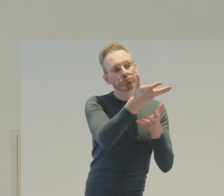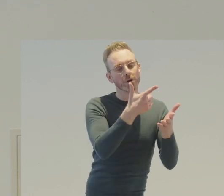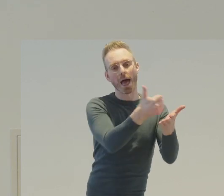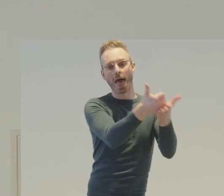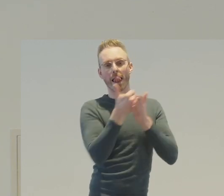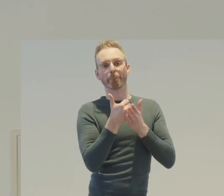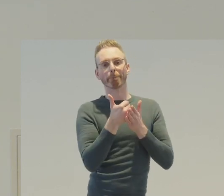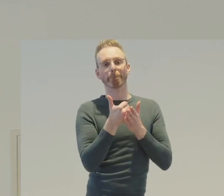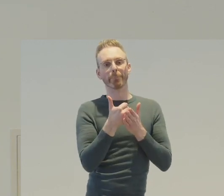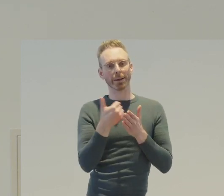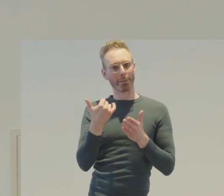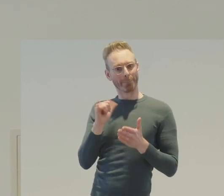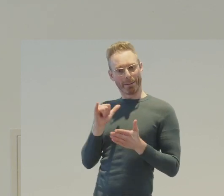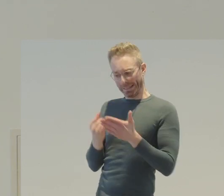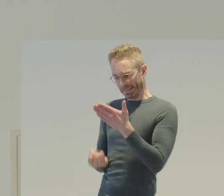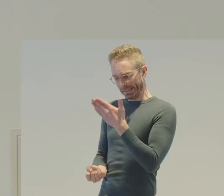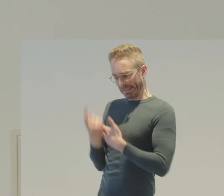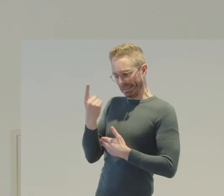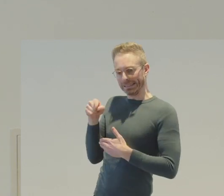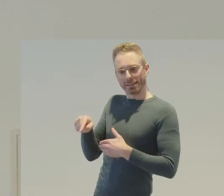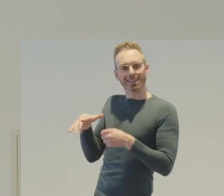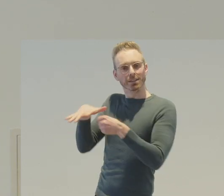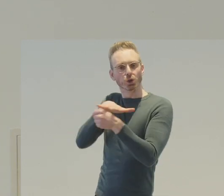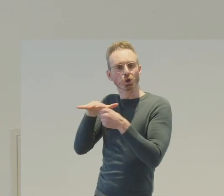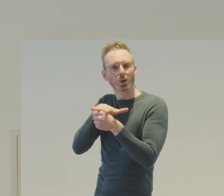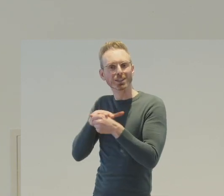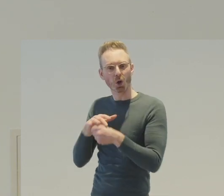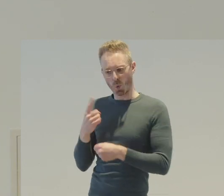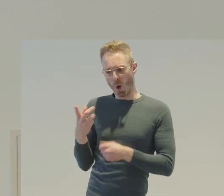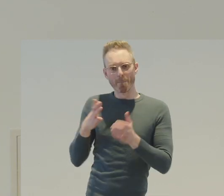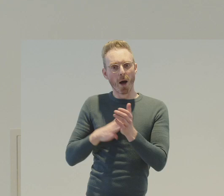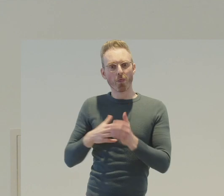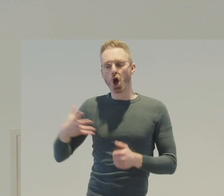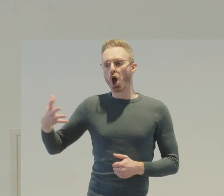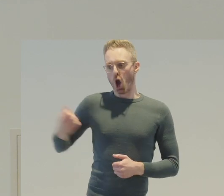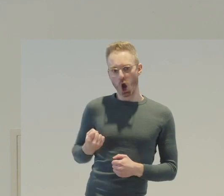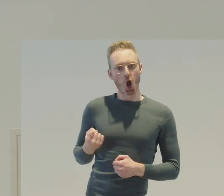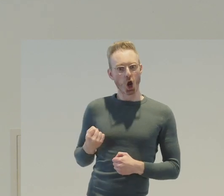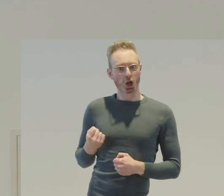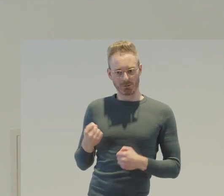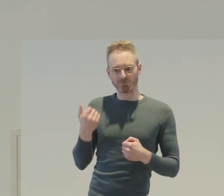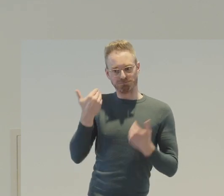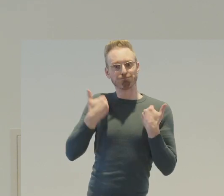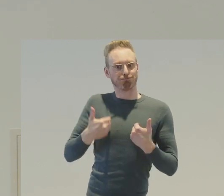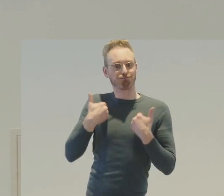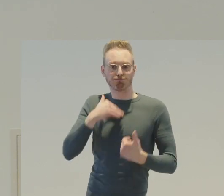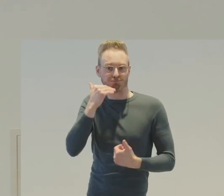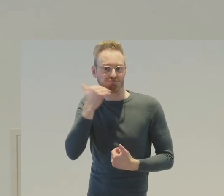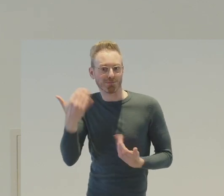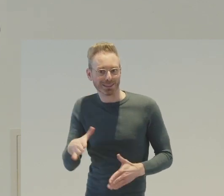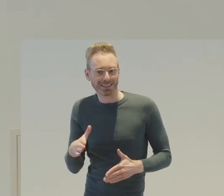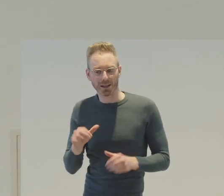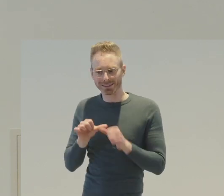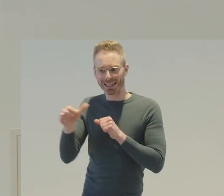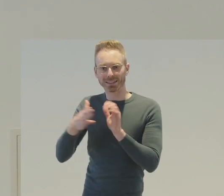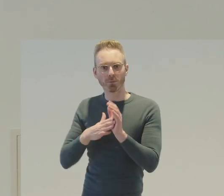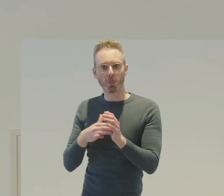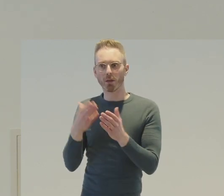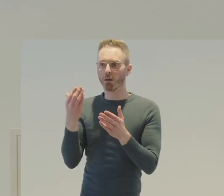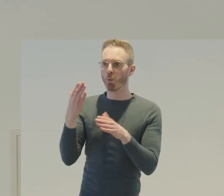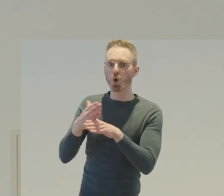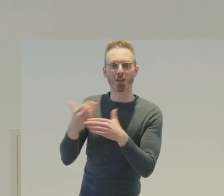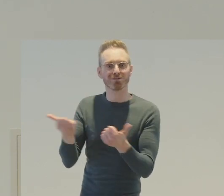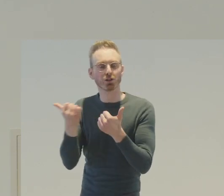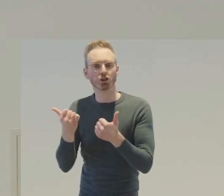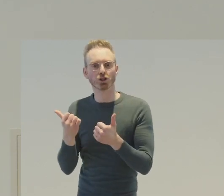has a kind of an unusual situation about earning a certain amount of money in 1 month, not earning the next month, we've asked them questions and they've kind of smoothed the